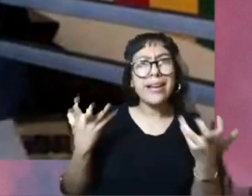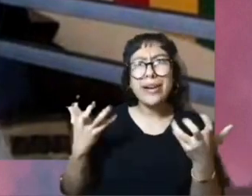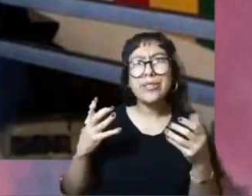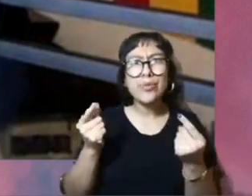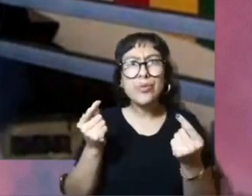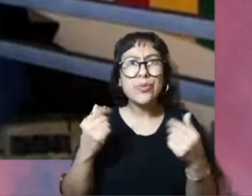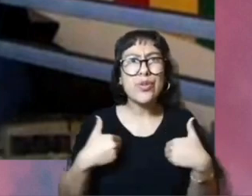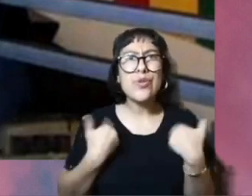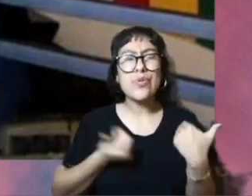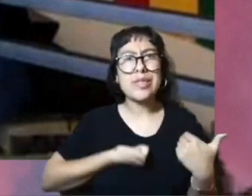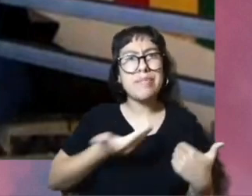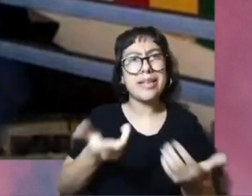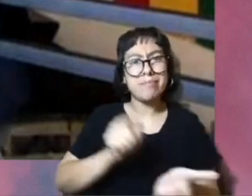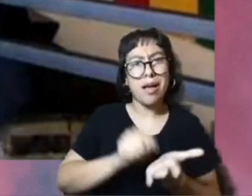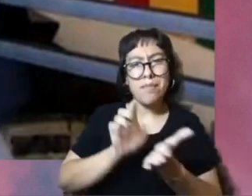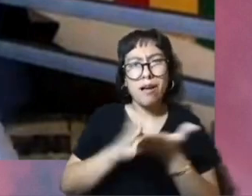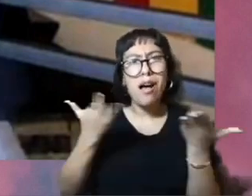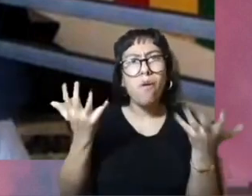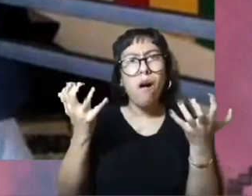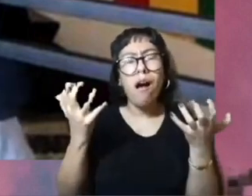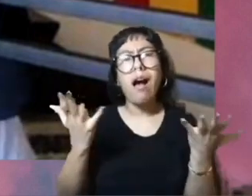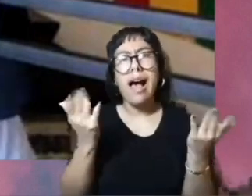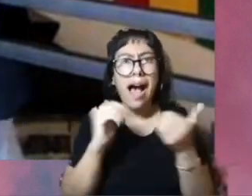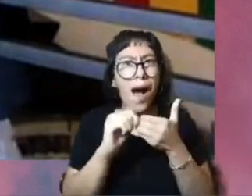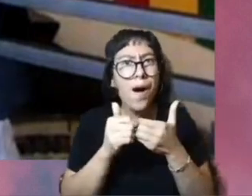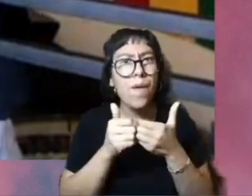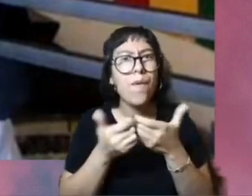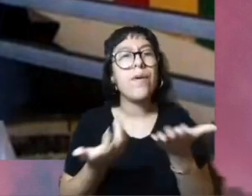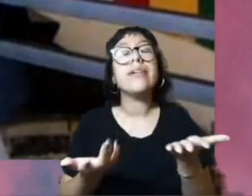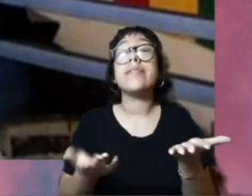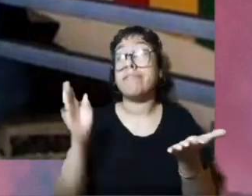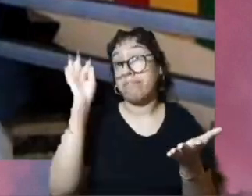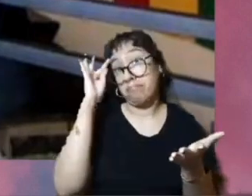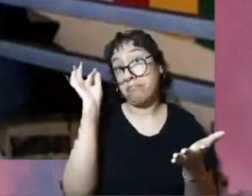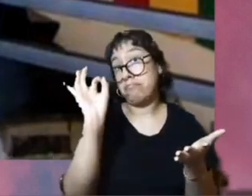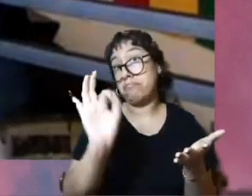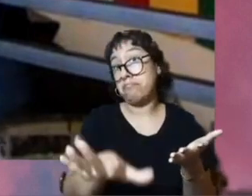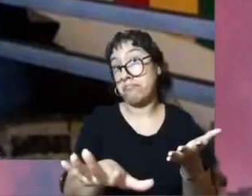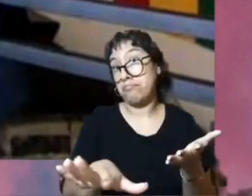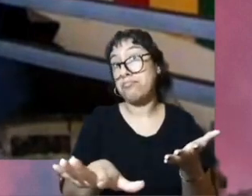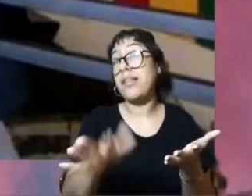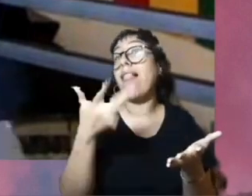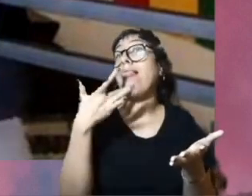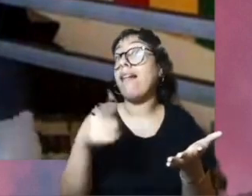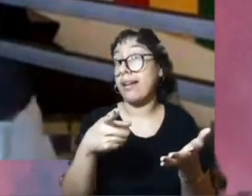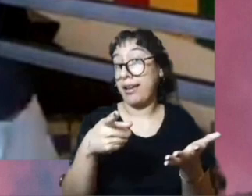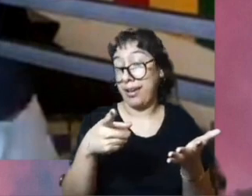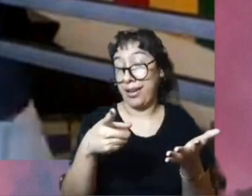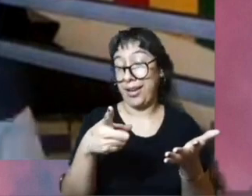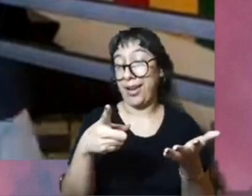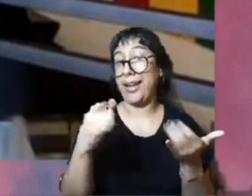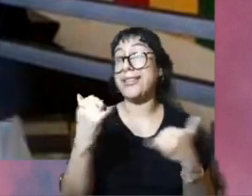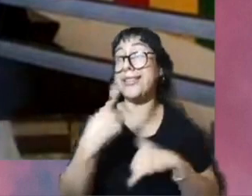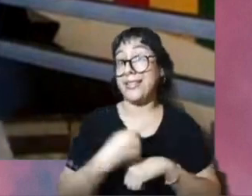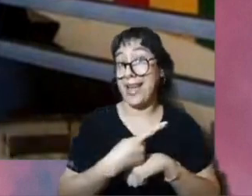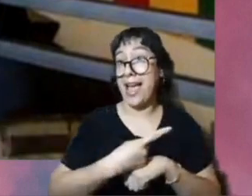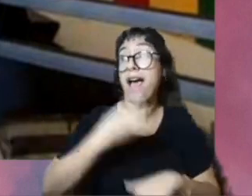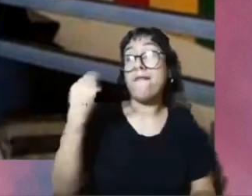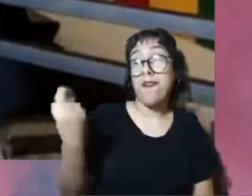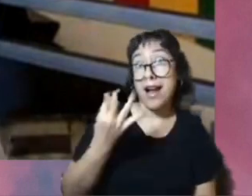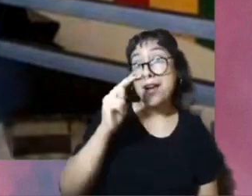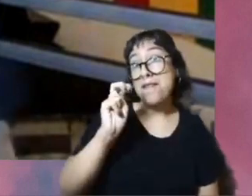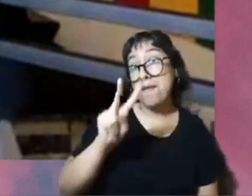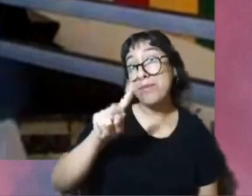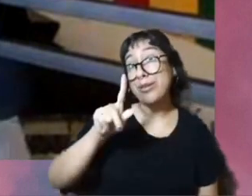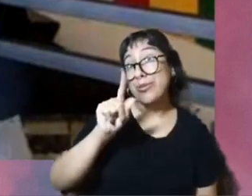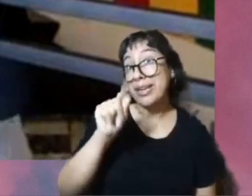Speaks publication. And I want to let you know that you in luck, because today, Friday, November